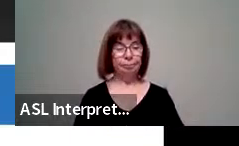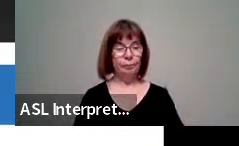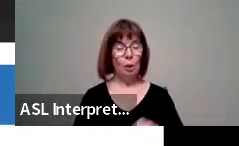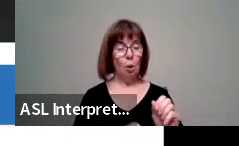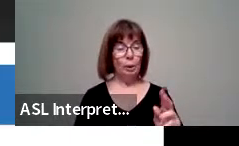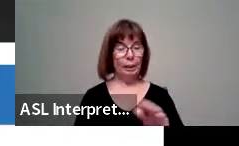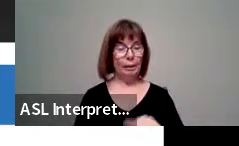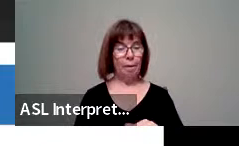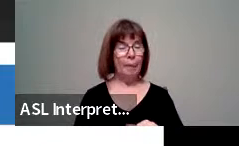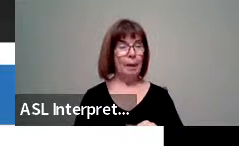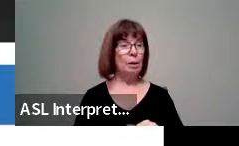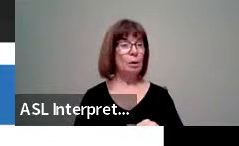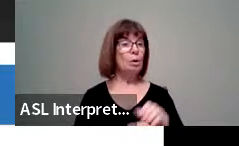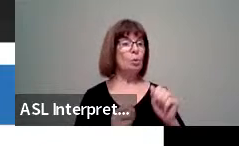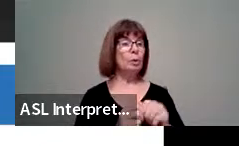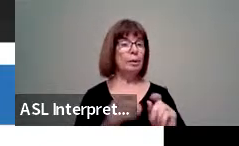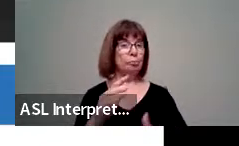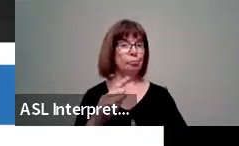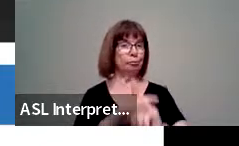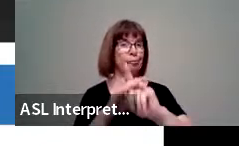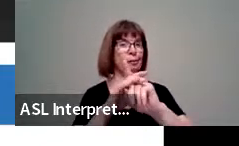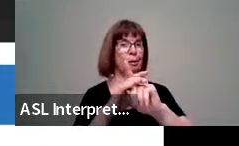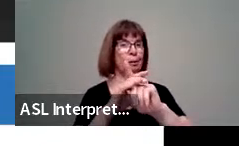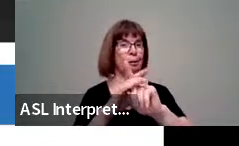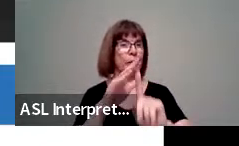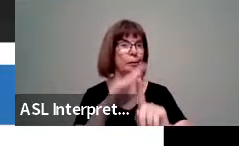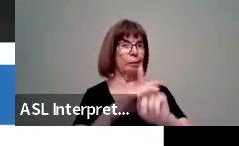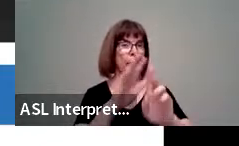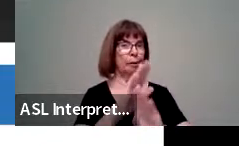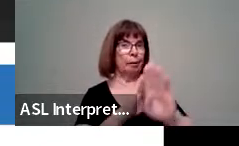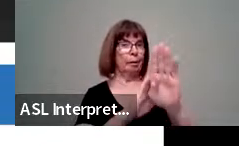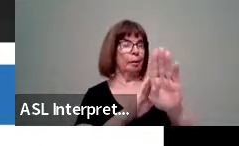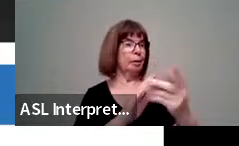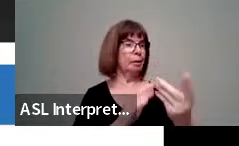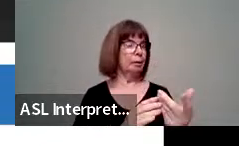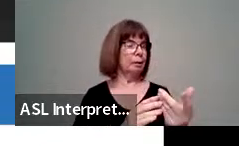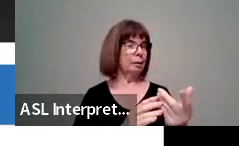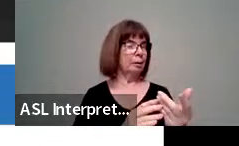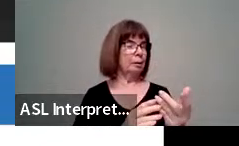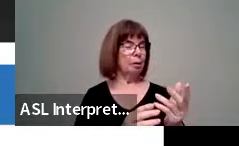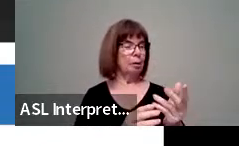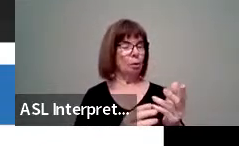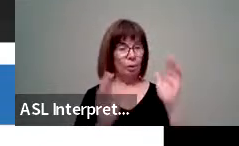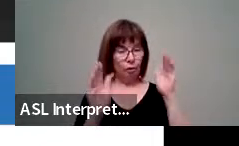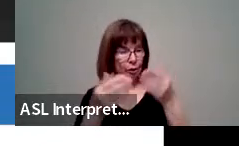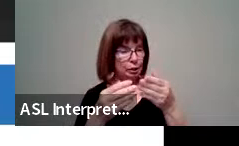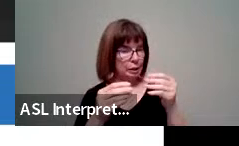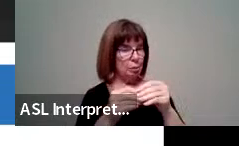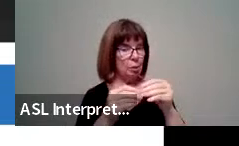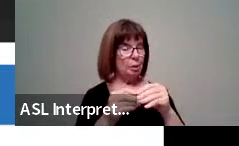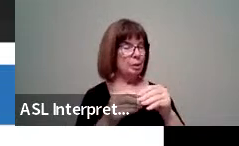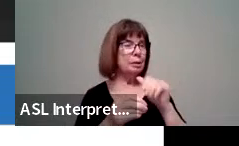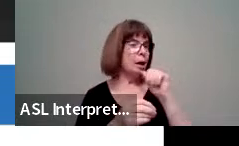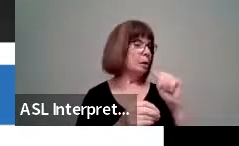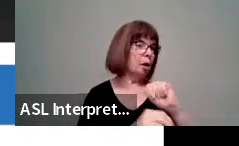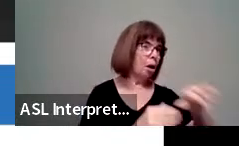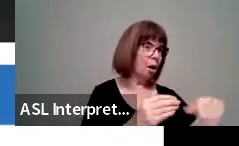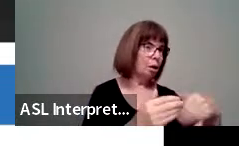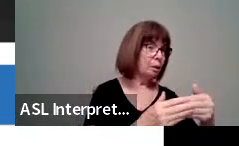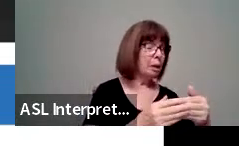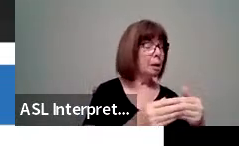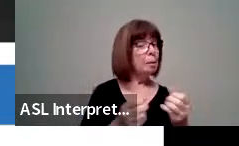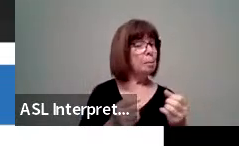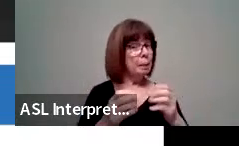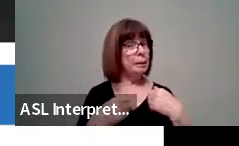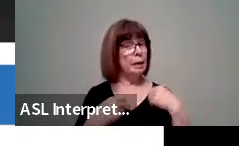Okay, with our outbreak investigations, we are focusing these more instead of all outbreaks, because many places that have